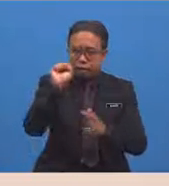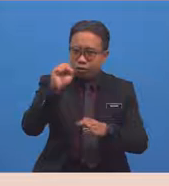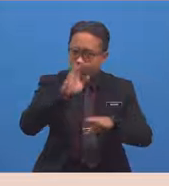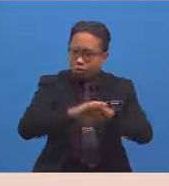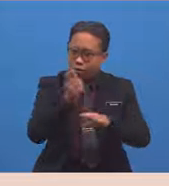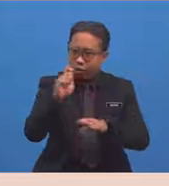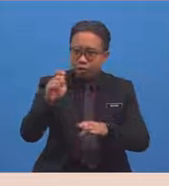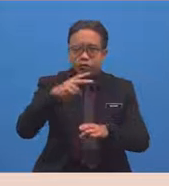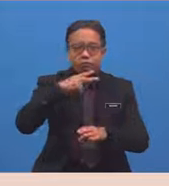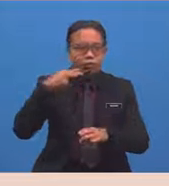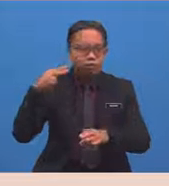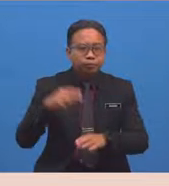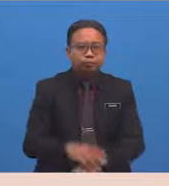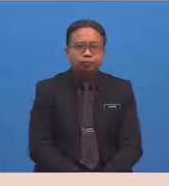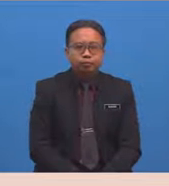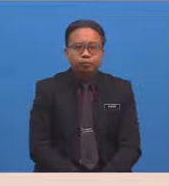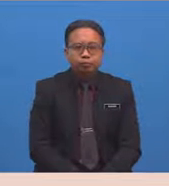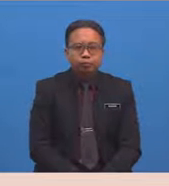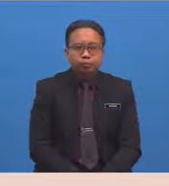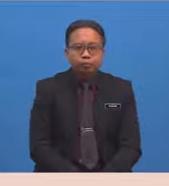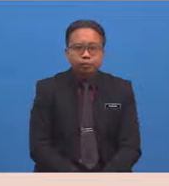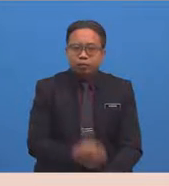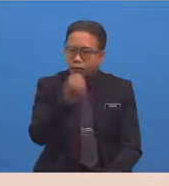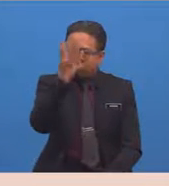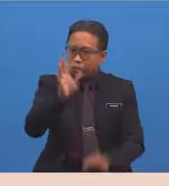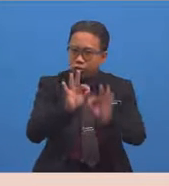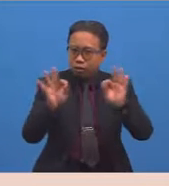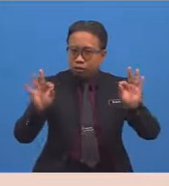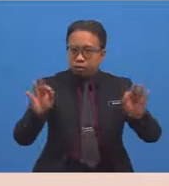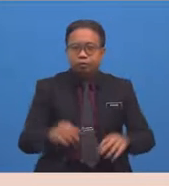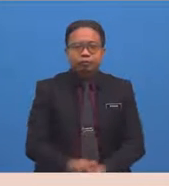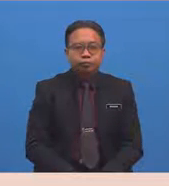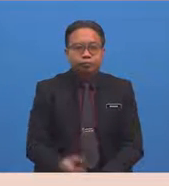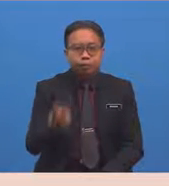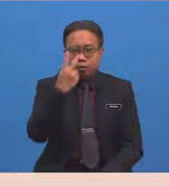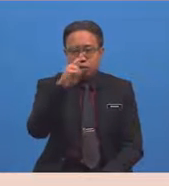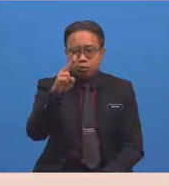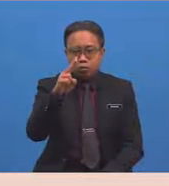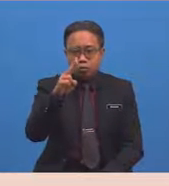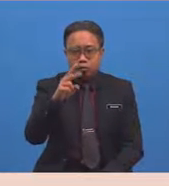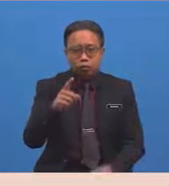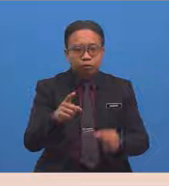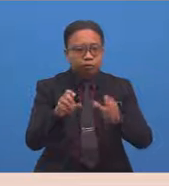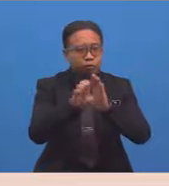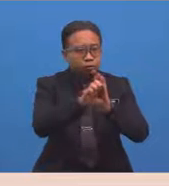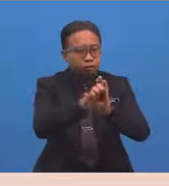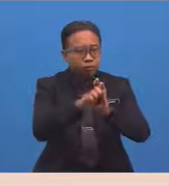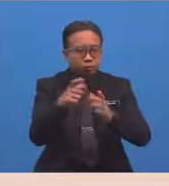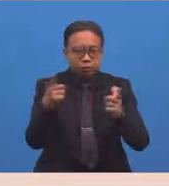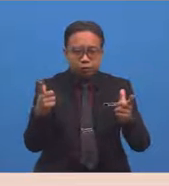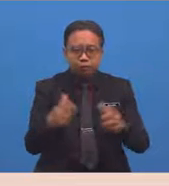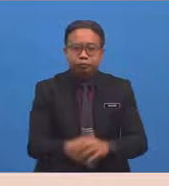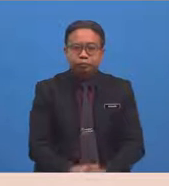verb play. And that explains the sentence. Now, let us look at another example. This